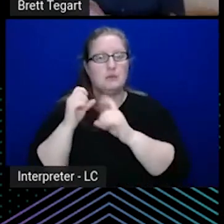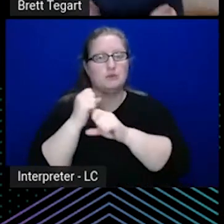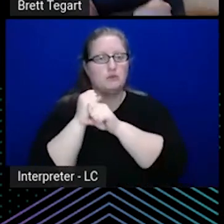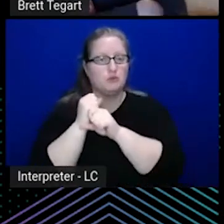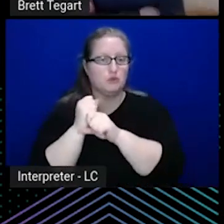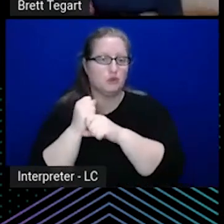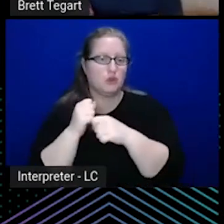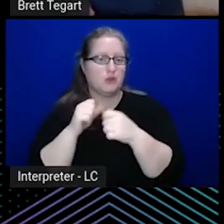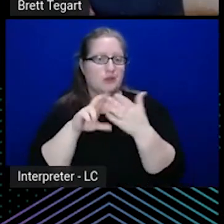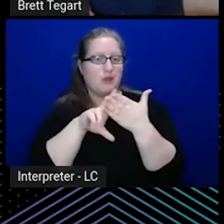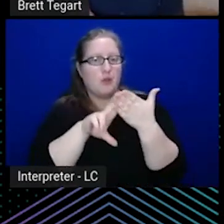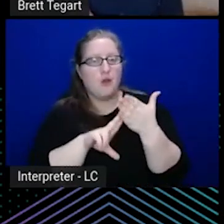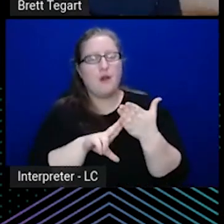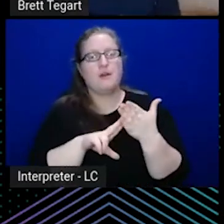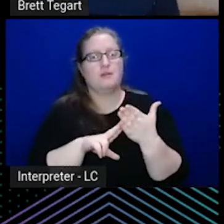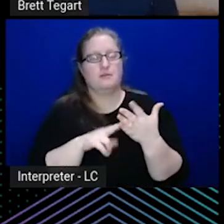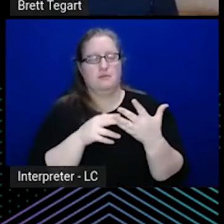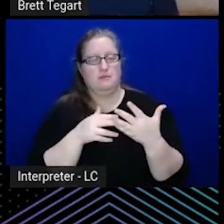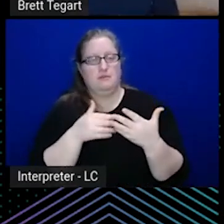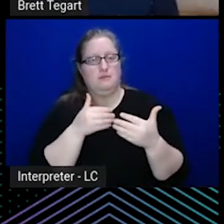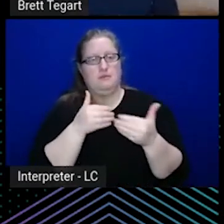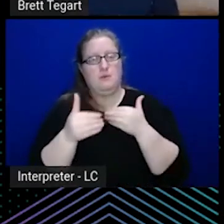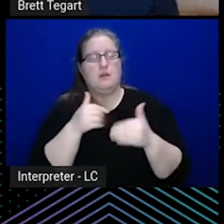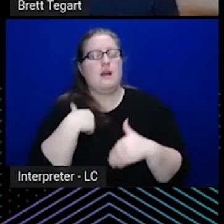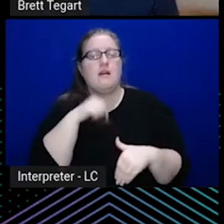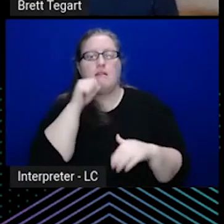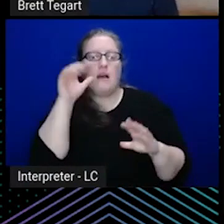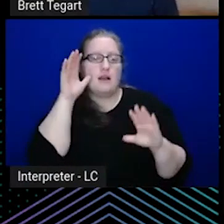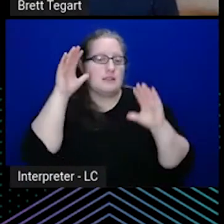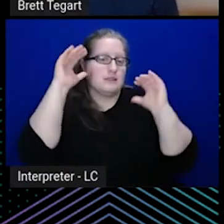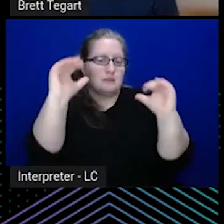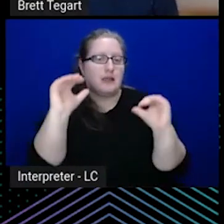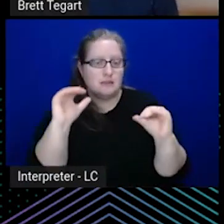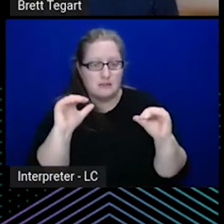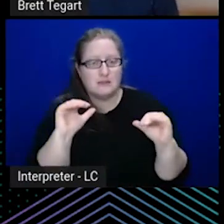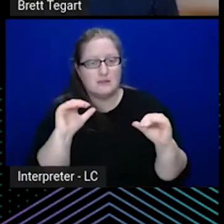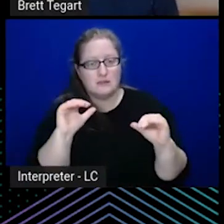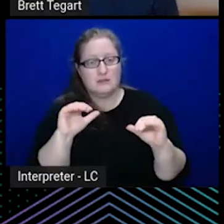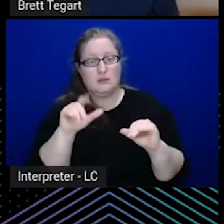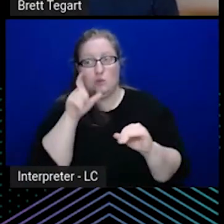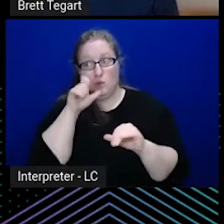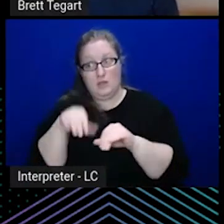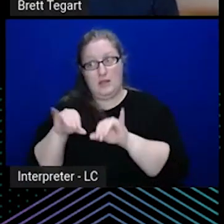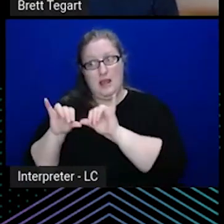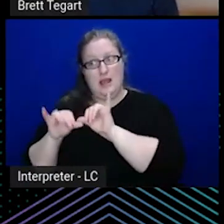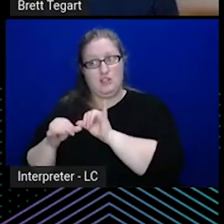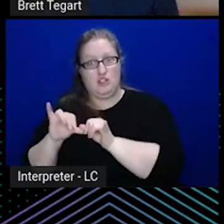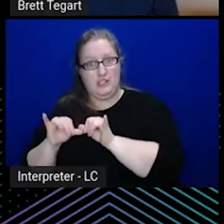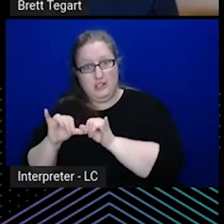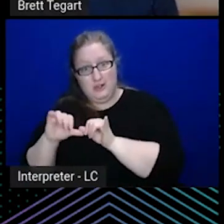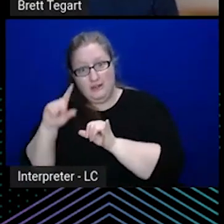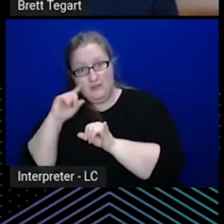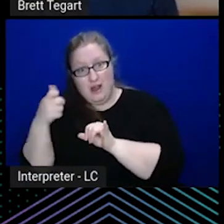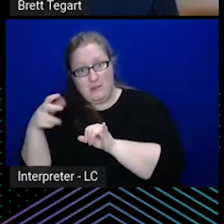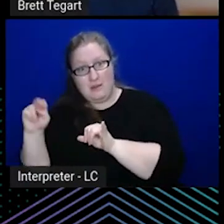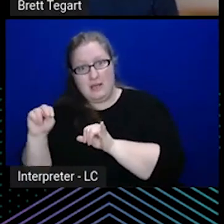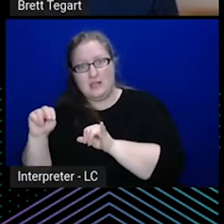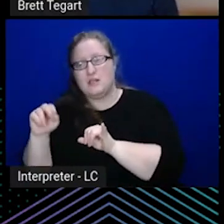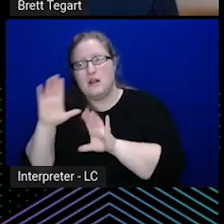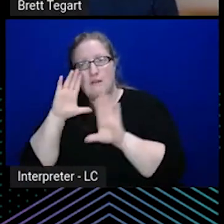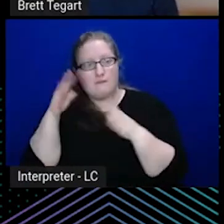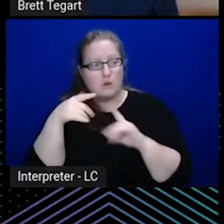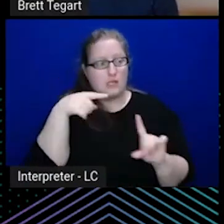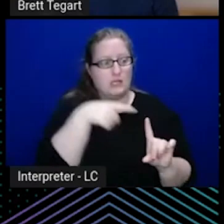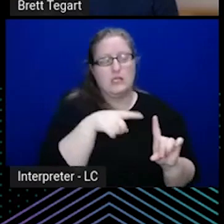right? I would not expect the application engineering folks to be focused on that. They have their own concerns, and a lot of them,